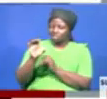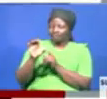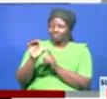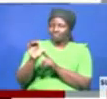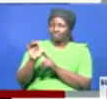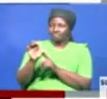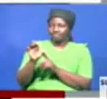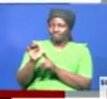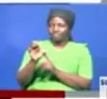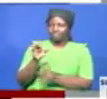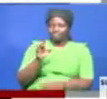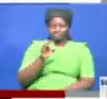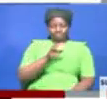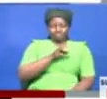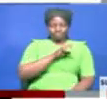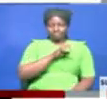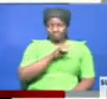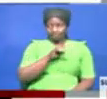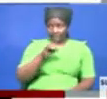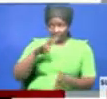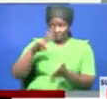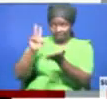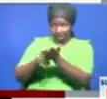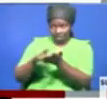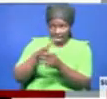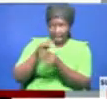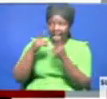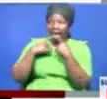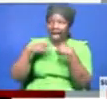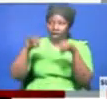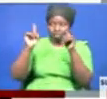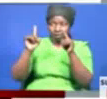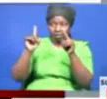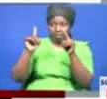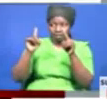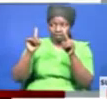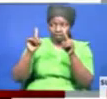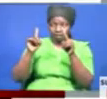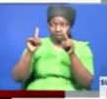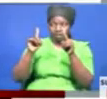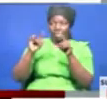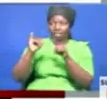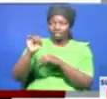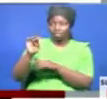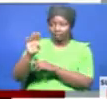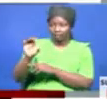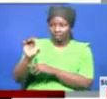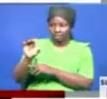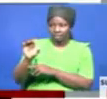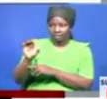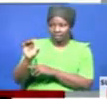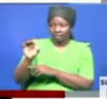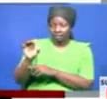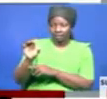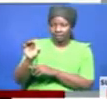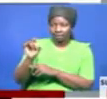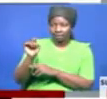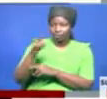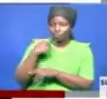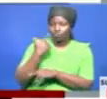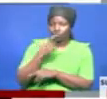tallying, verification, and declaration. Yes. And IEBC is the